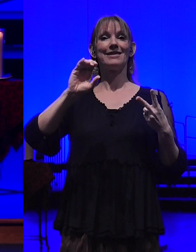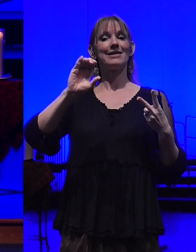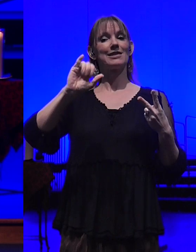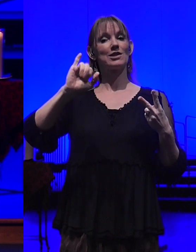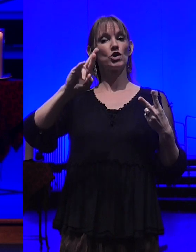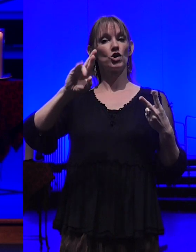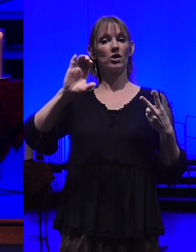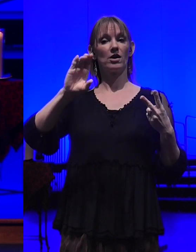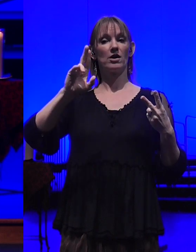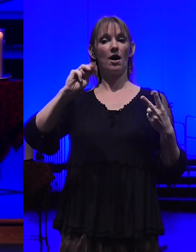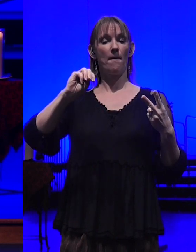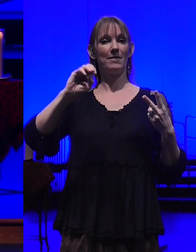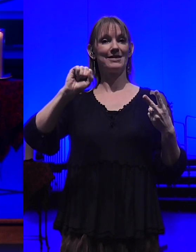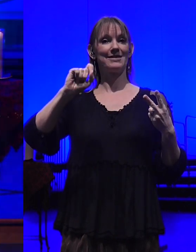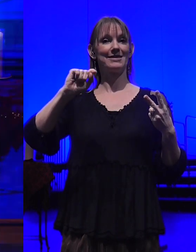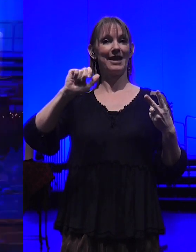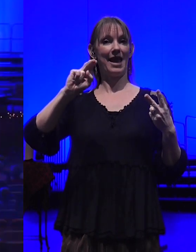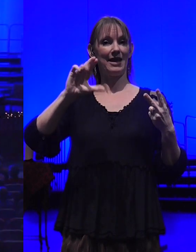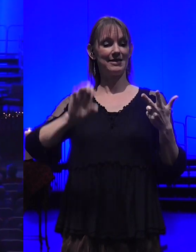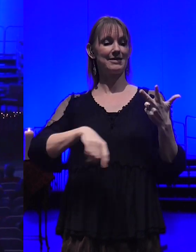circumstance, and mud."